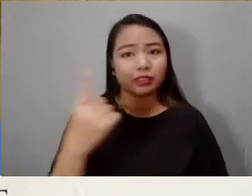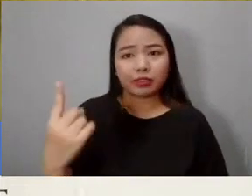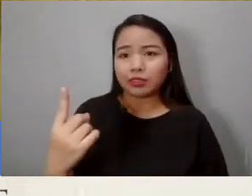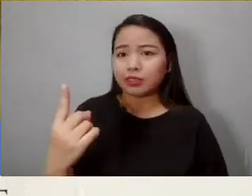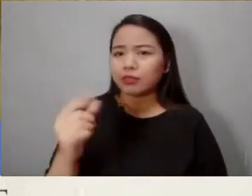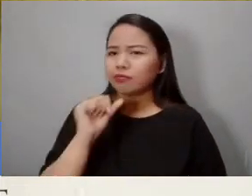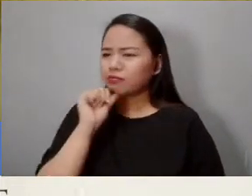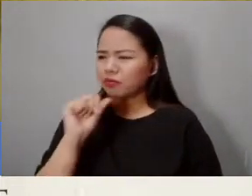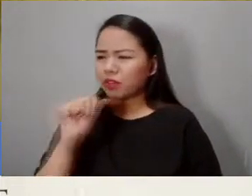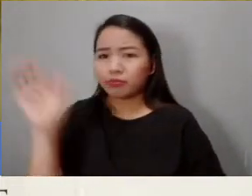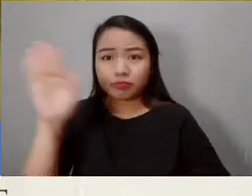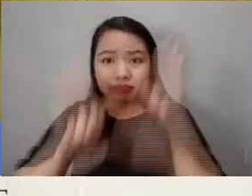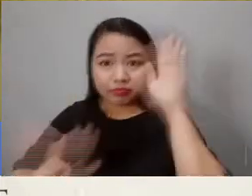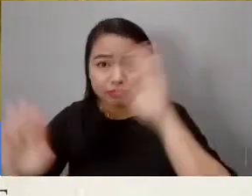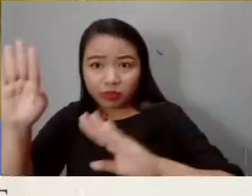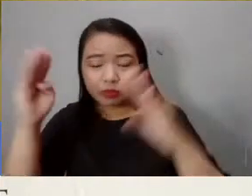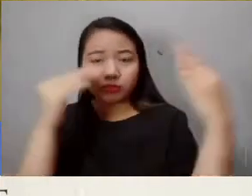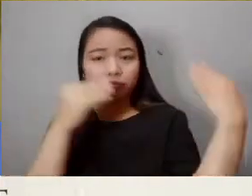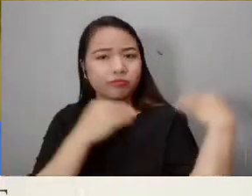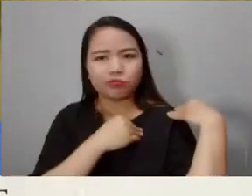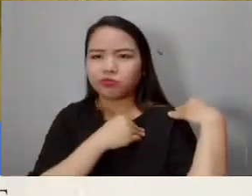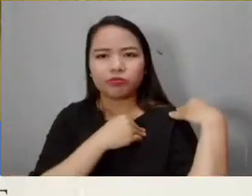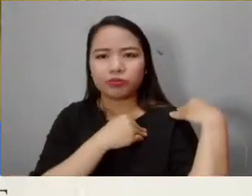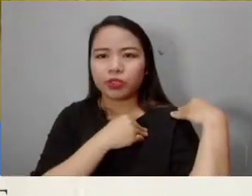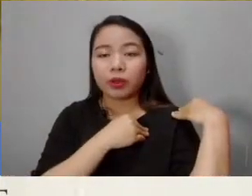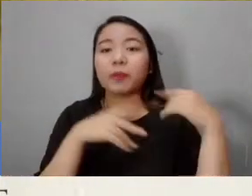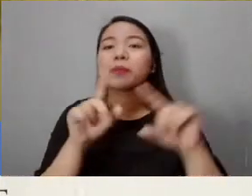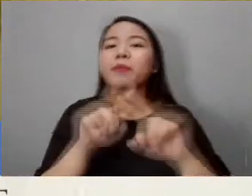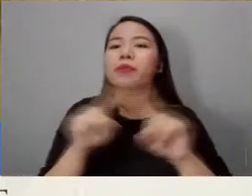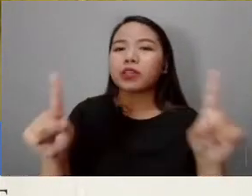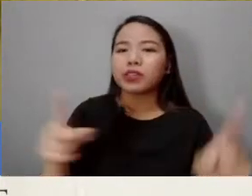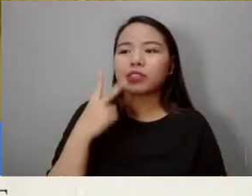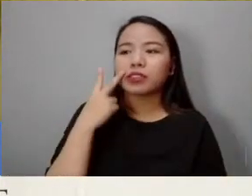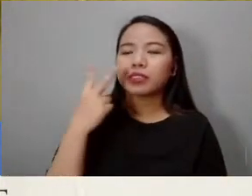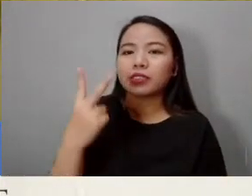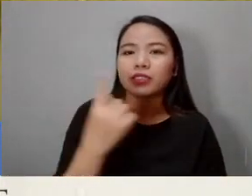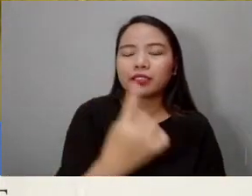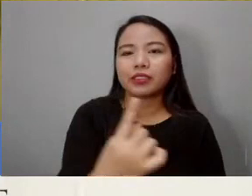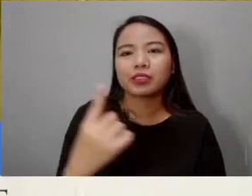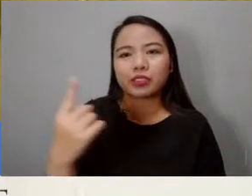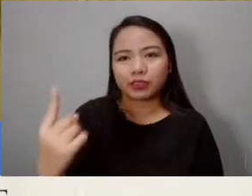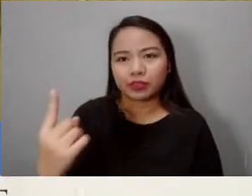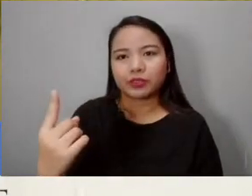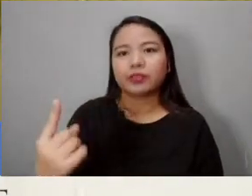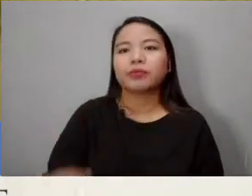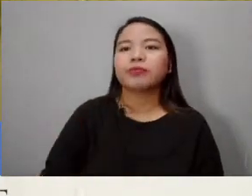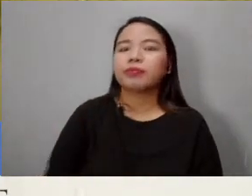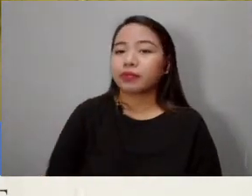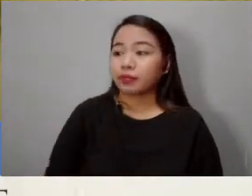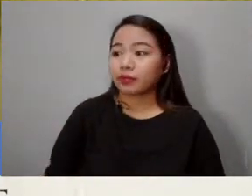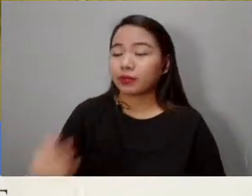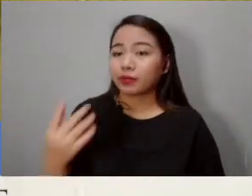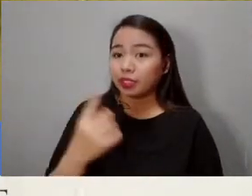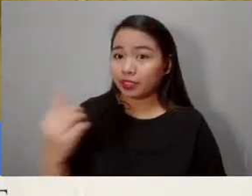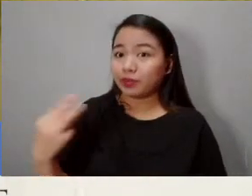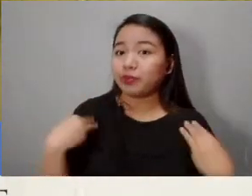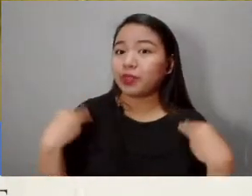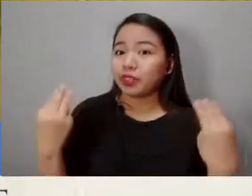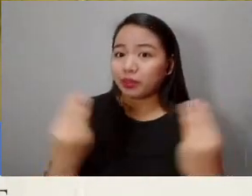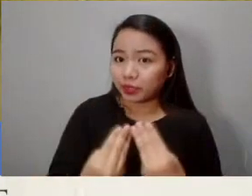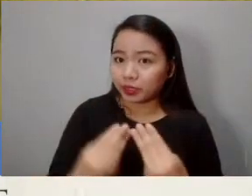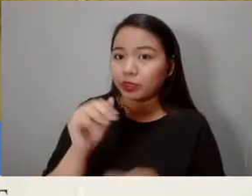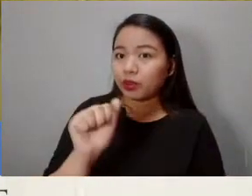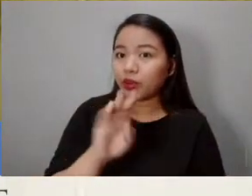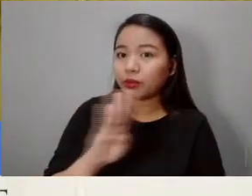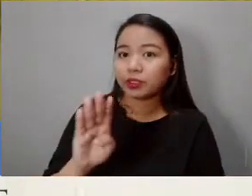or burdens, but you look at each other, each member of this abbey, as